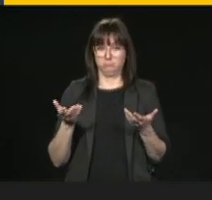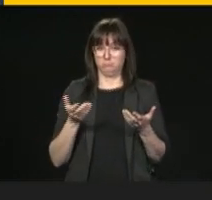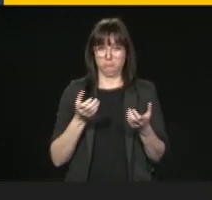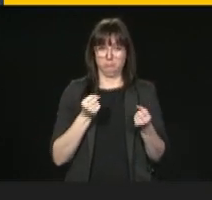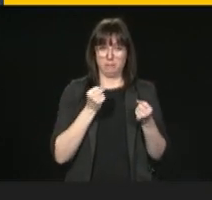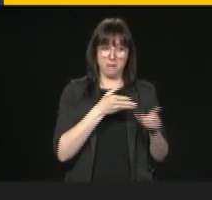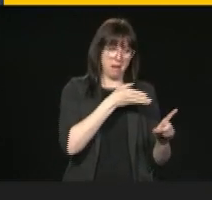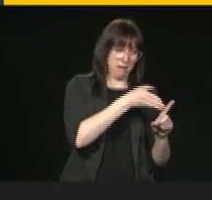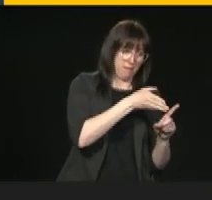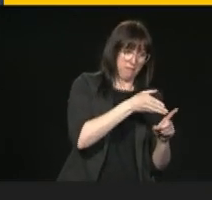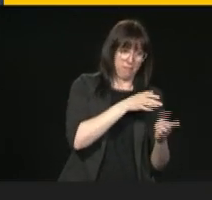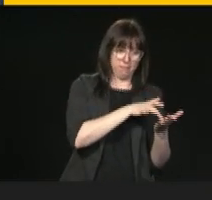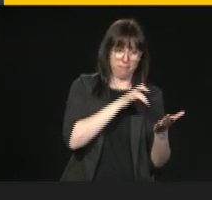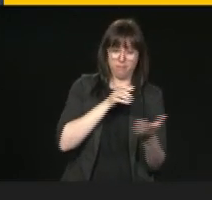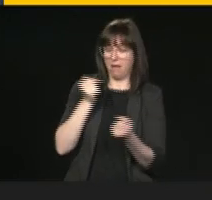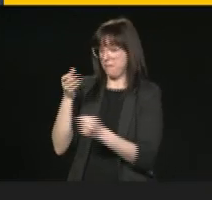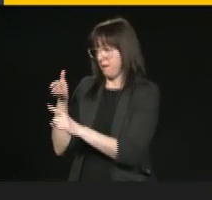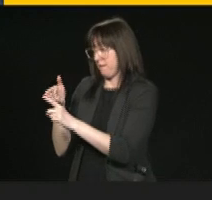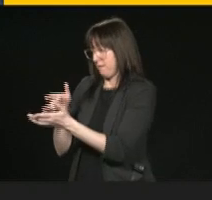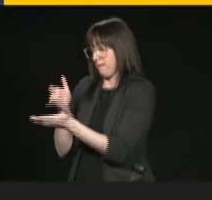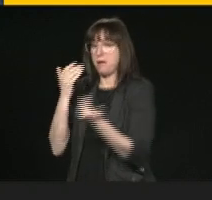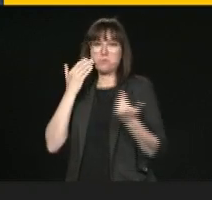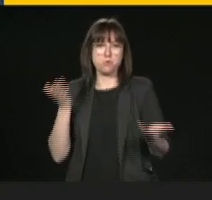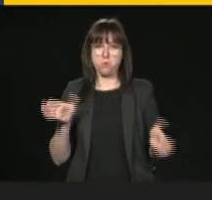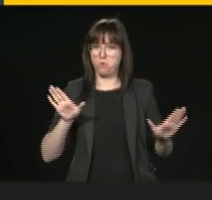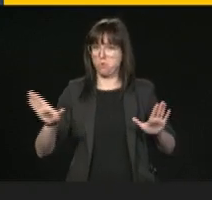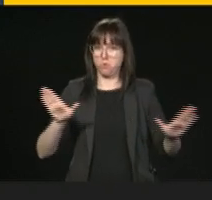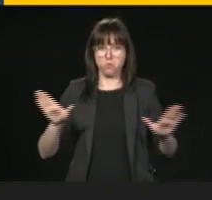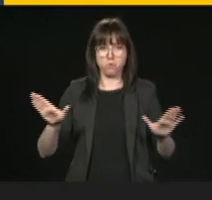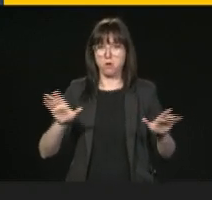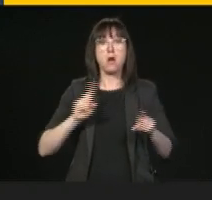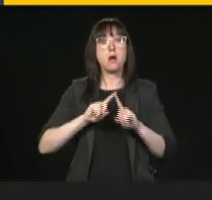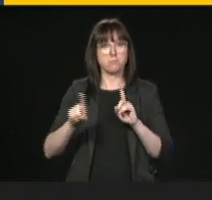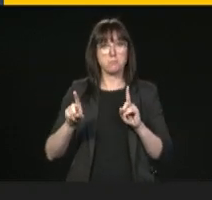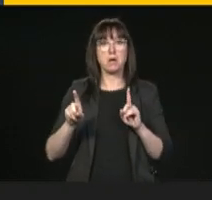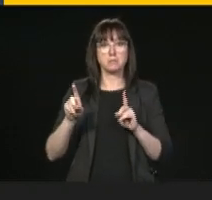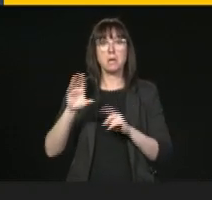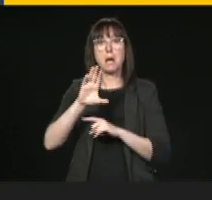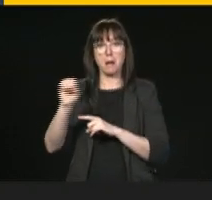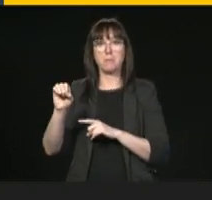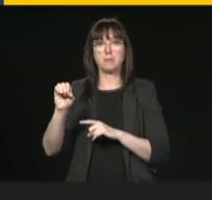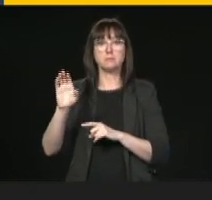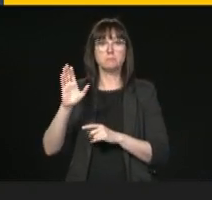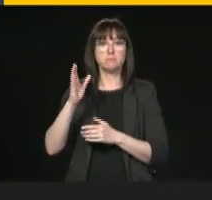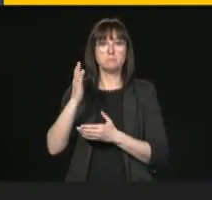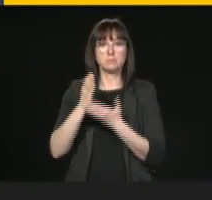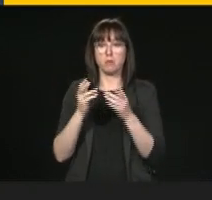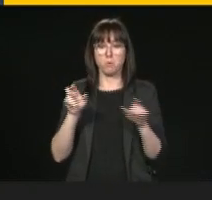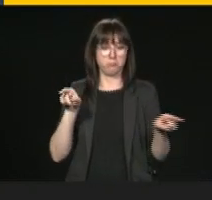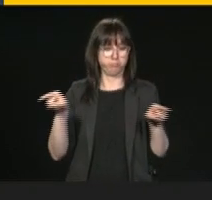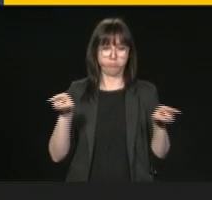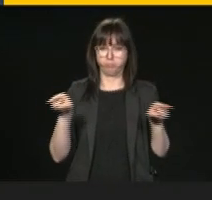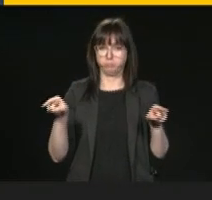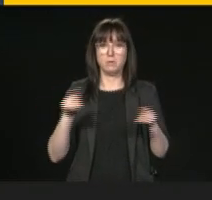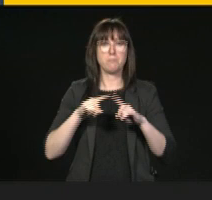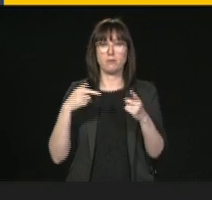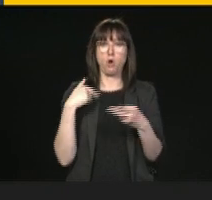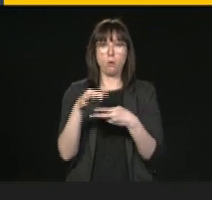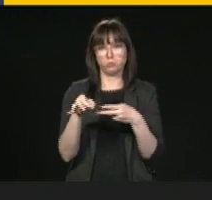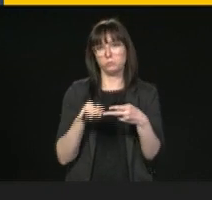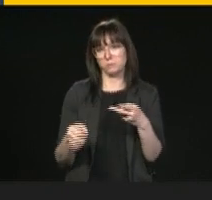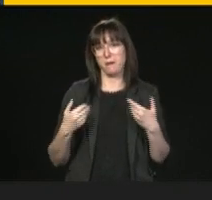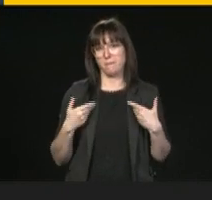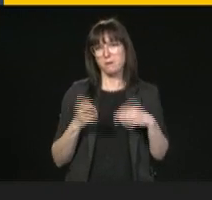that there will be firms that will avail themselves of that opportunity. We wanted to make sure that was there for them. And that I think is important.